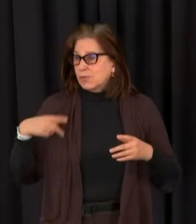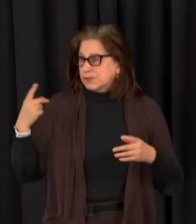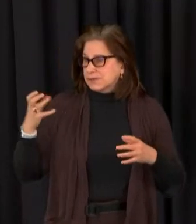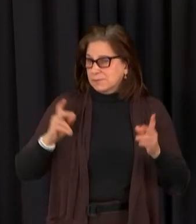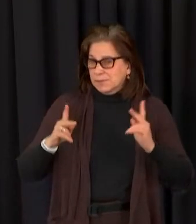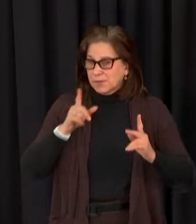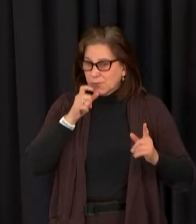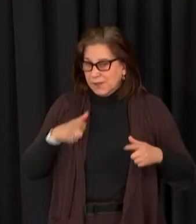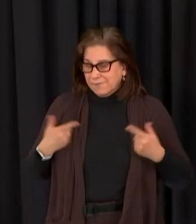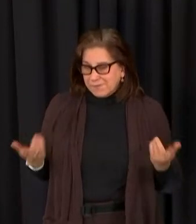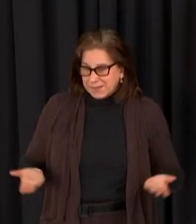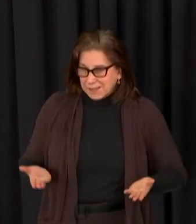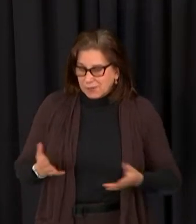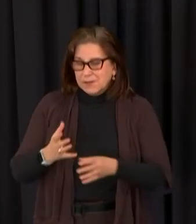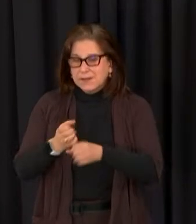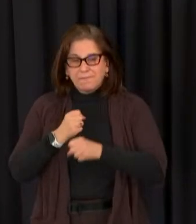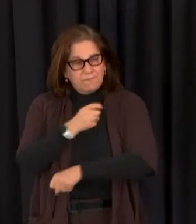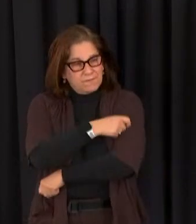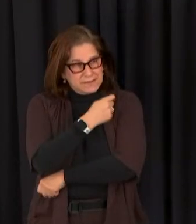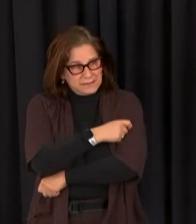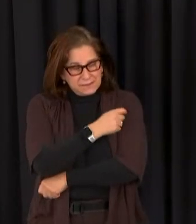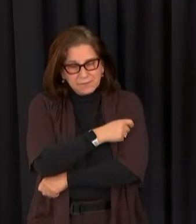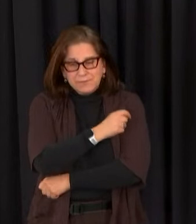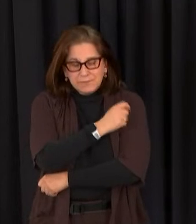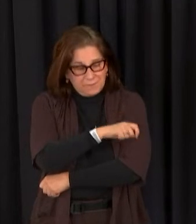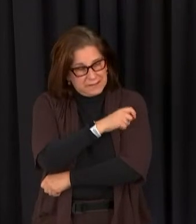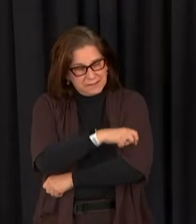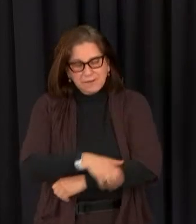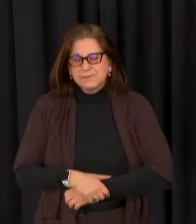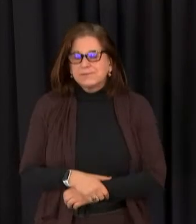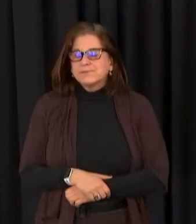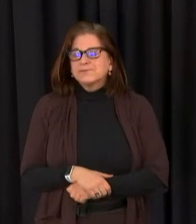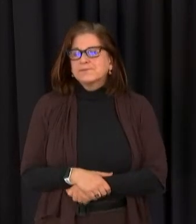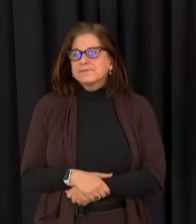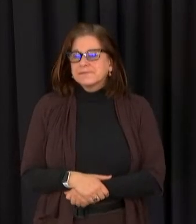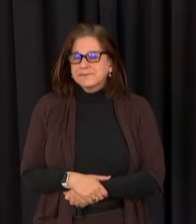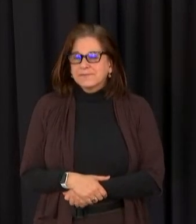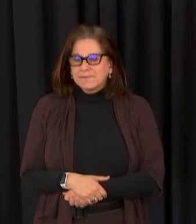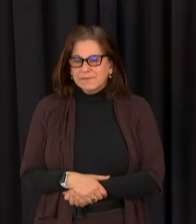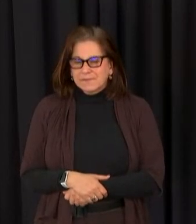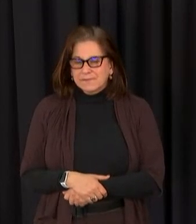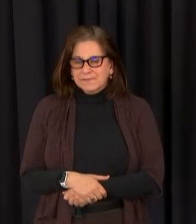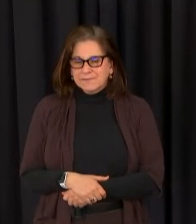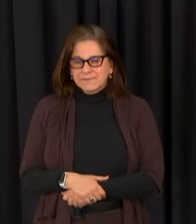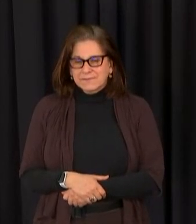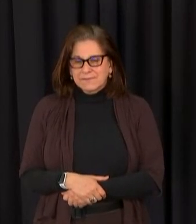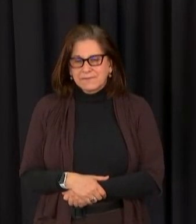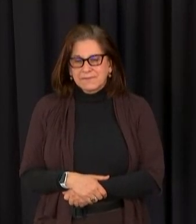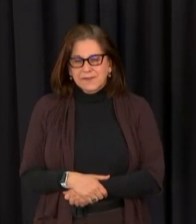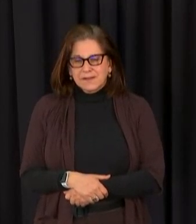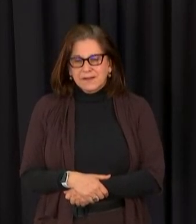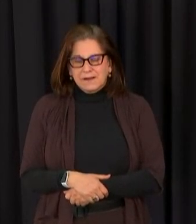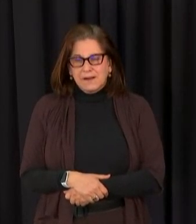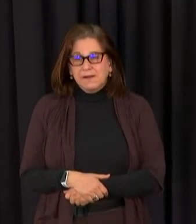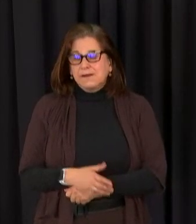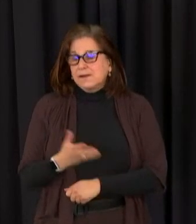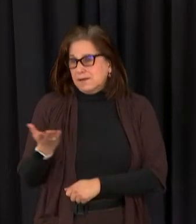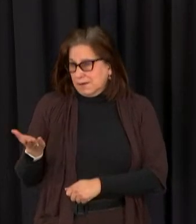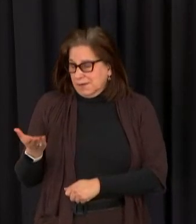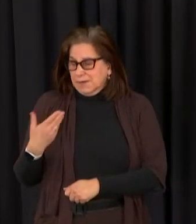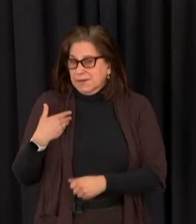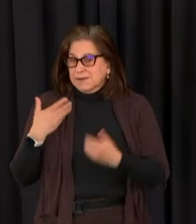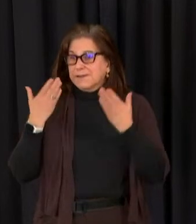been who have received first doses and are fully vaccinated. So please check that.